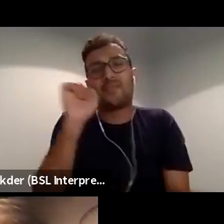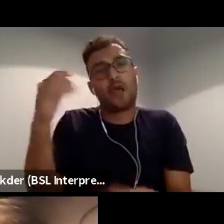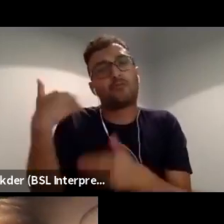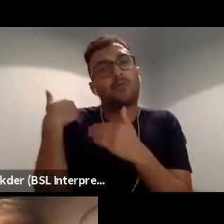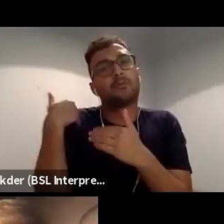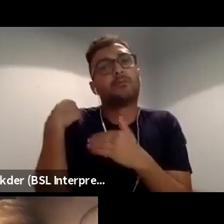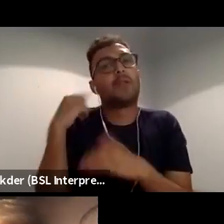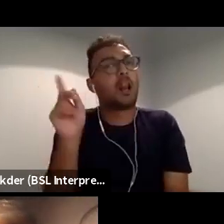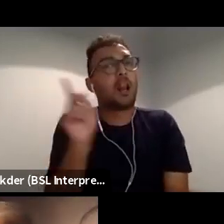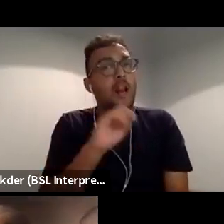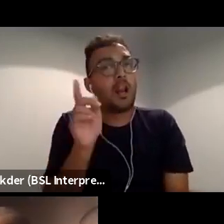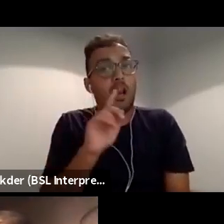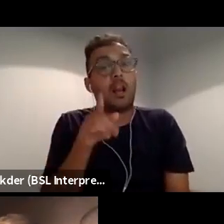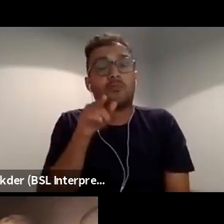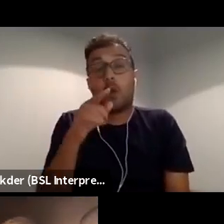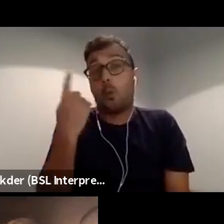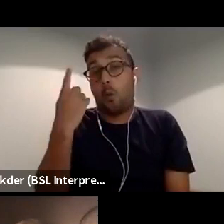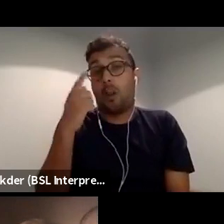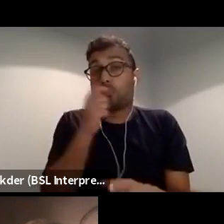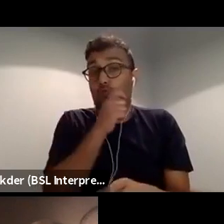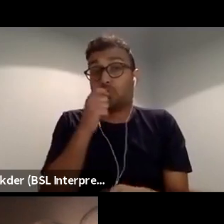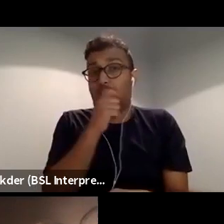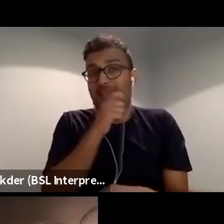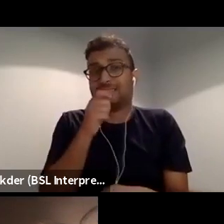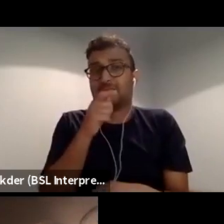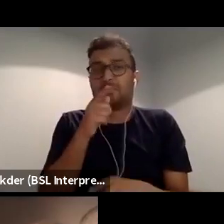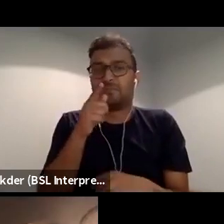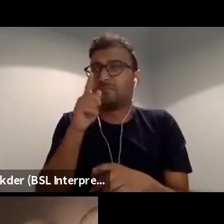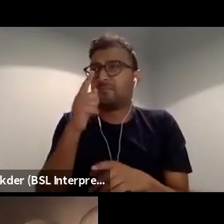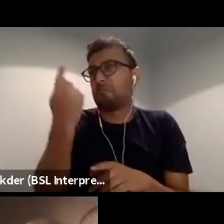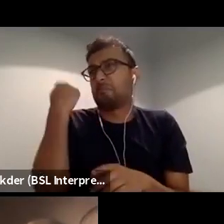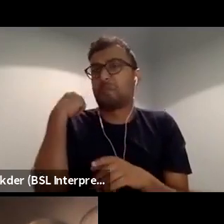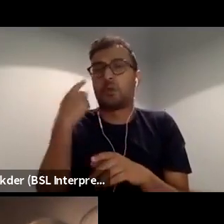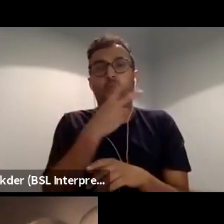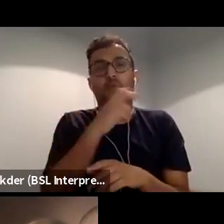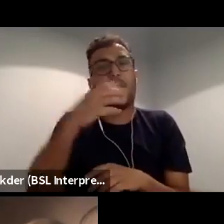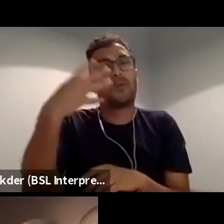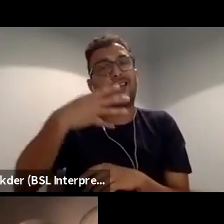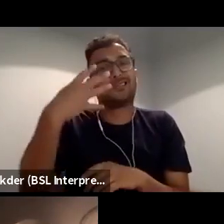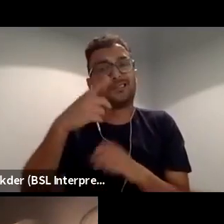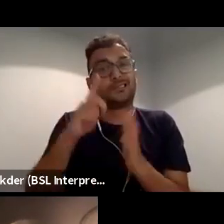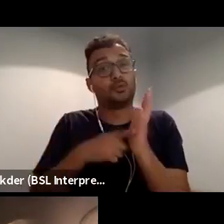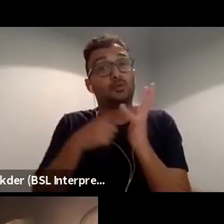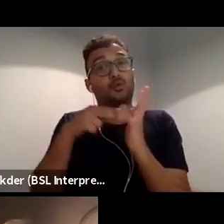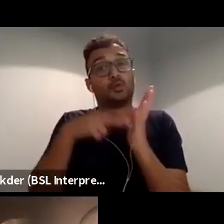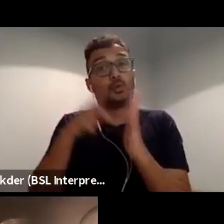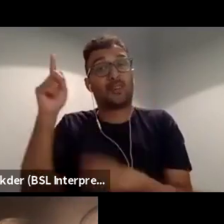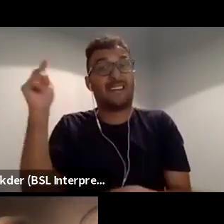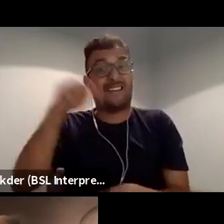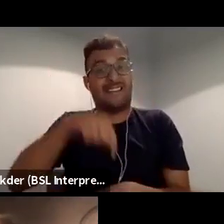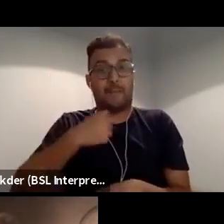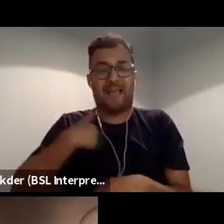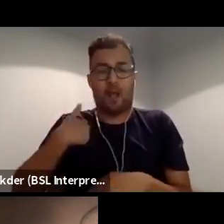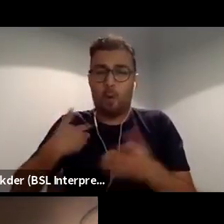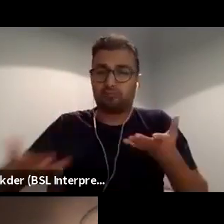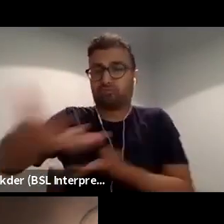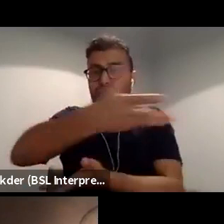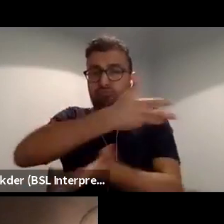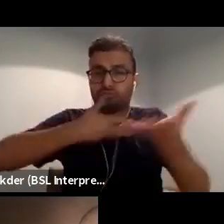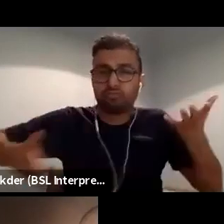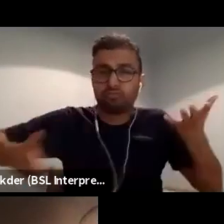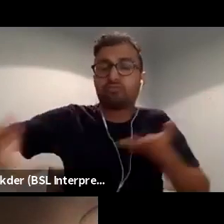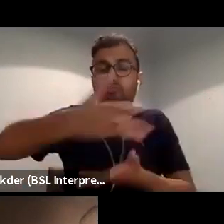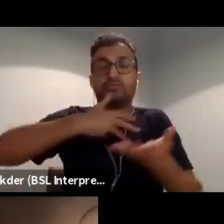our roundtable in June 2019, one of the reports he did later on about a case